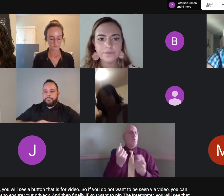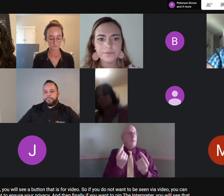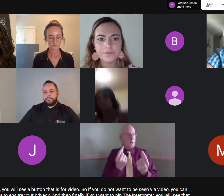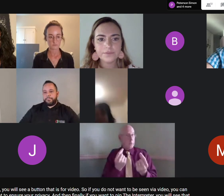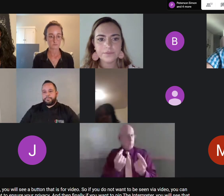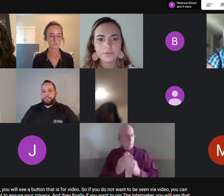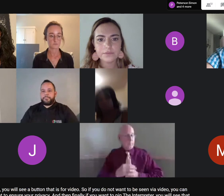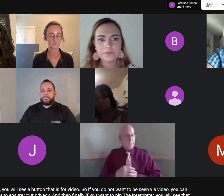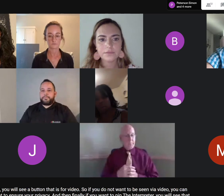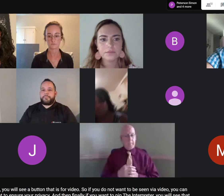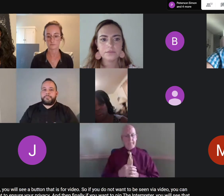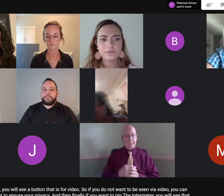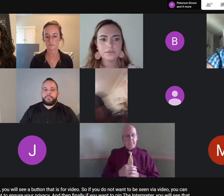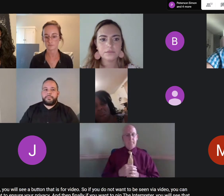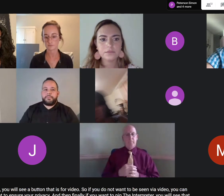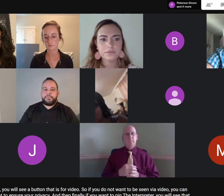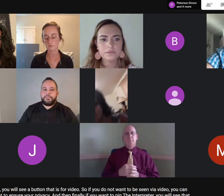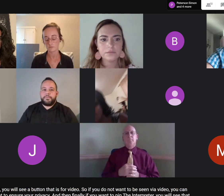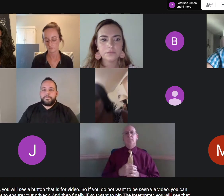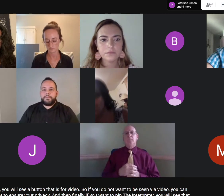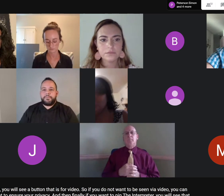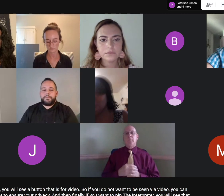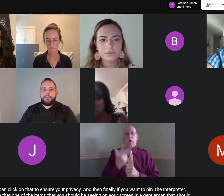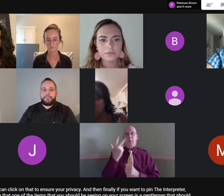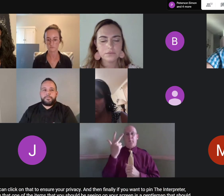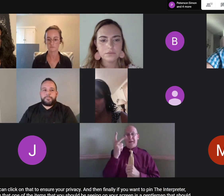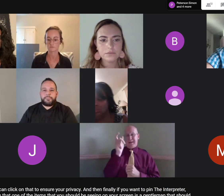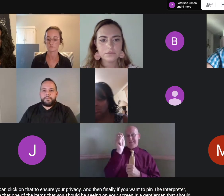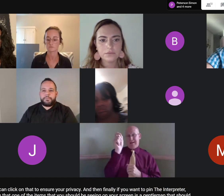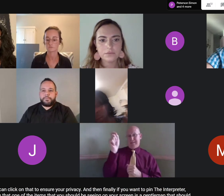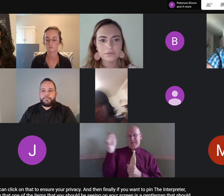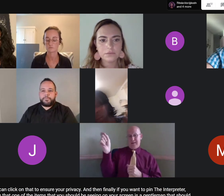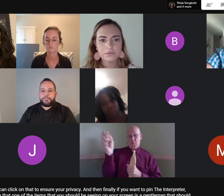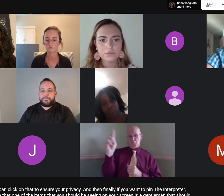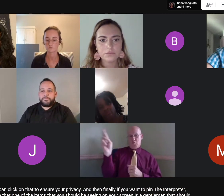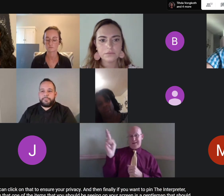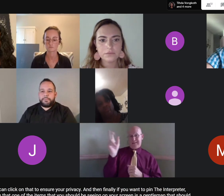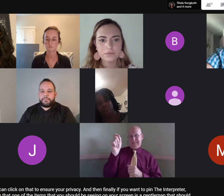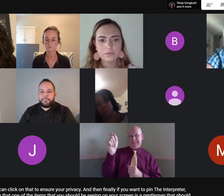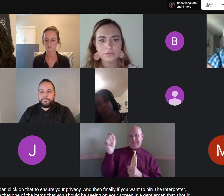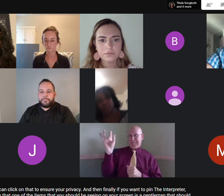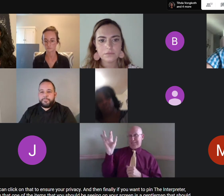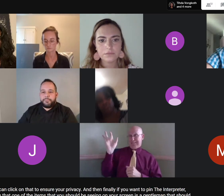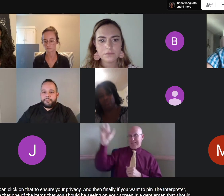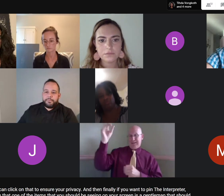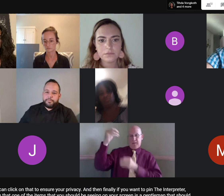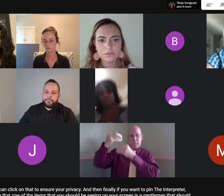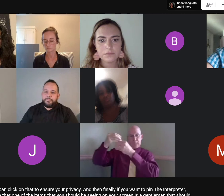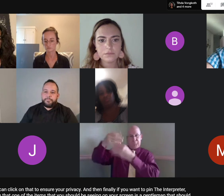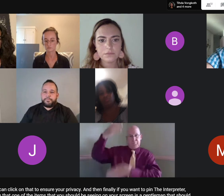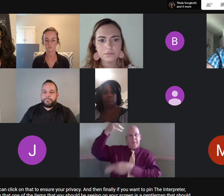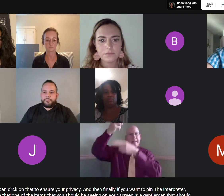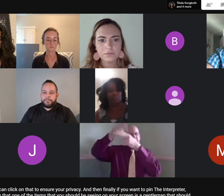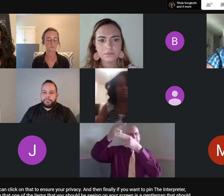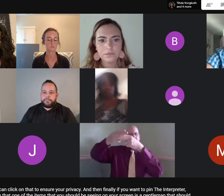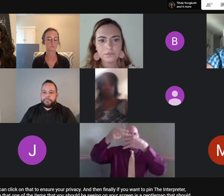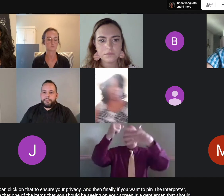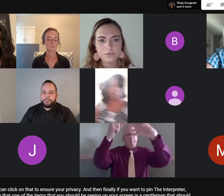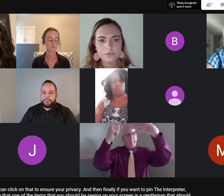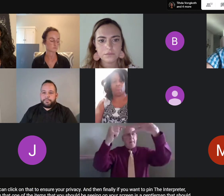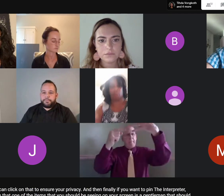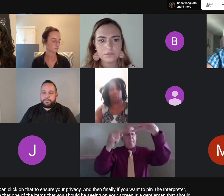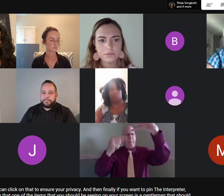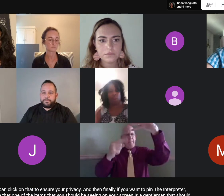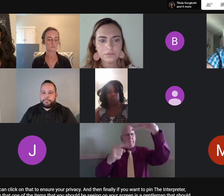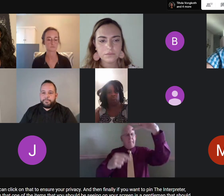do is go on those three dots on the right-hand corner at the very bottom, and then click